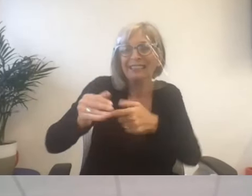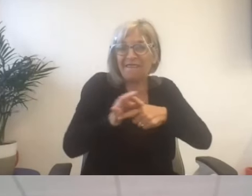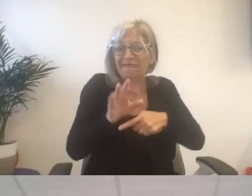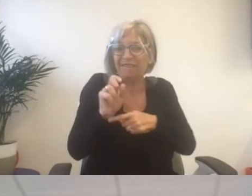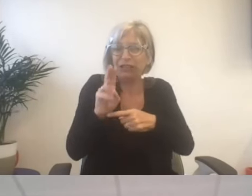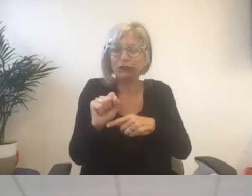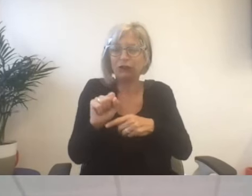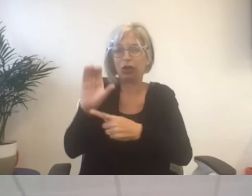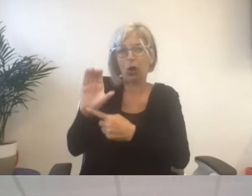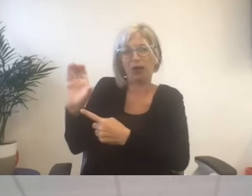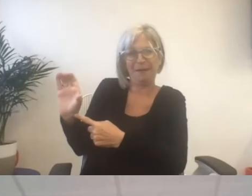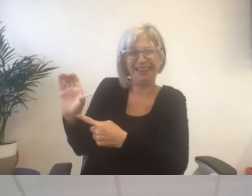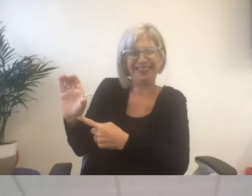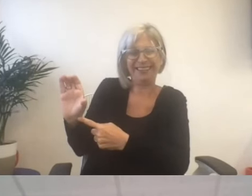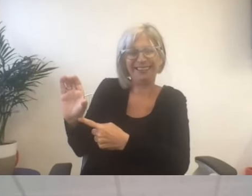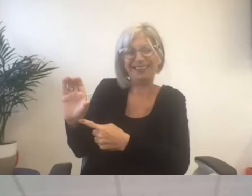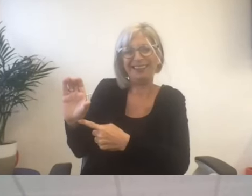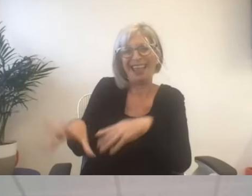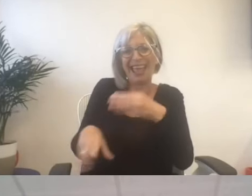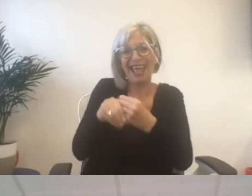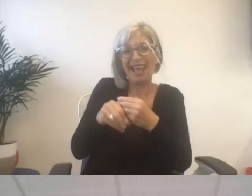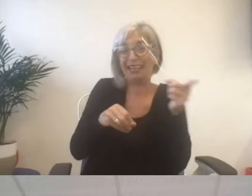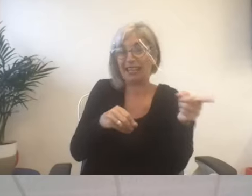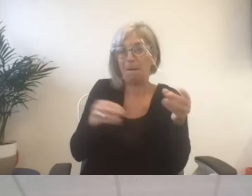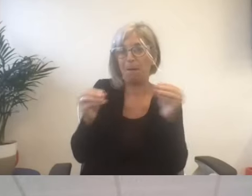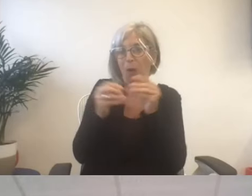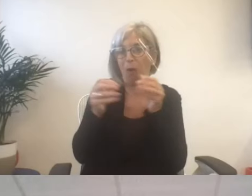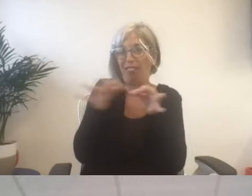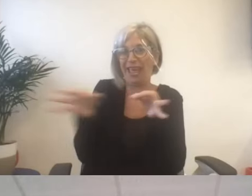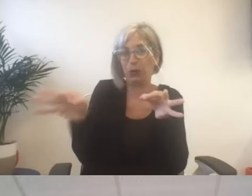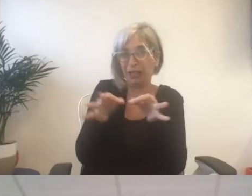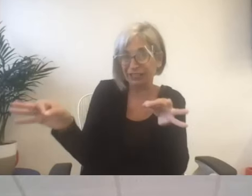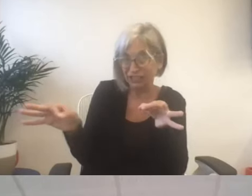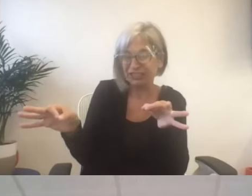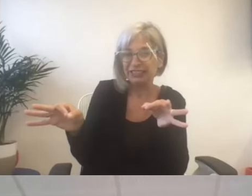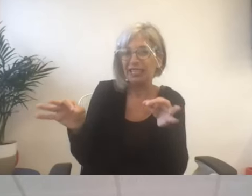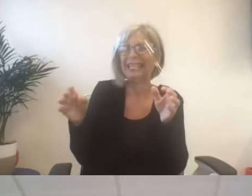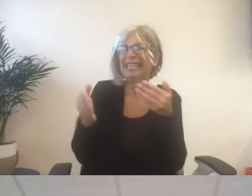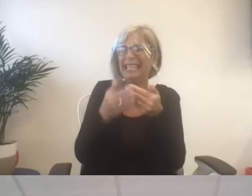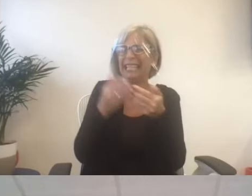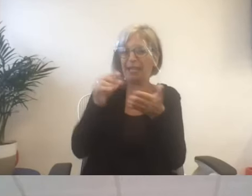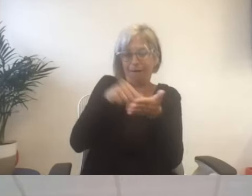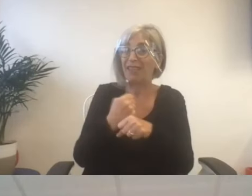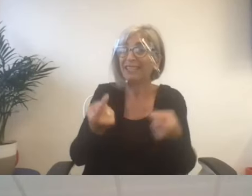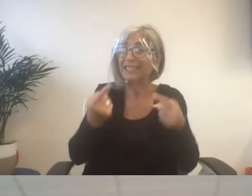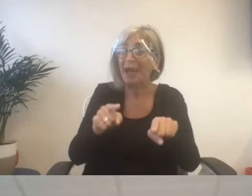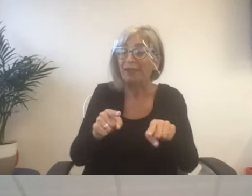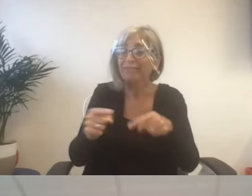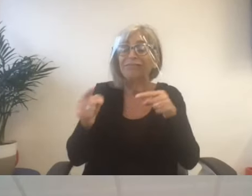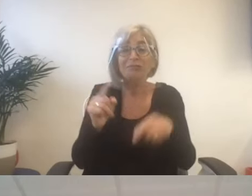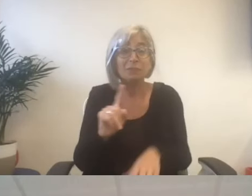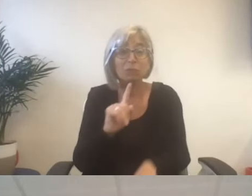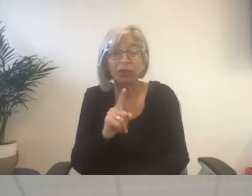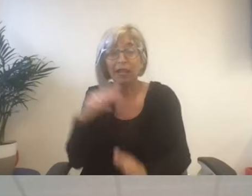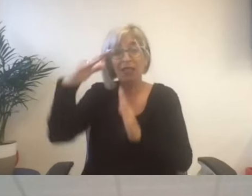Code Companion, aside from adding in multiple more languages and making this more portable to other systems. As a matter of fact, on